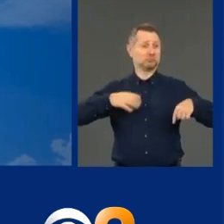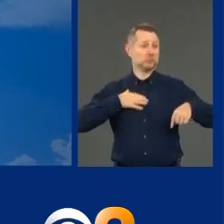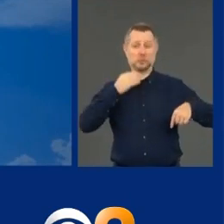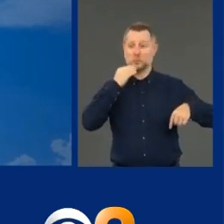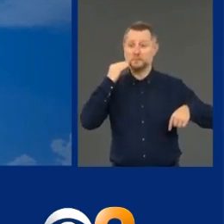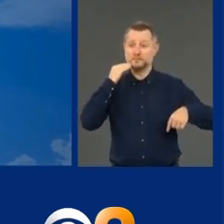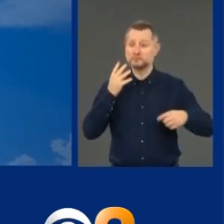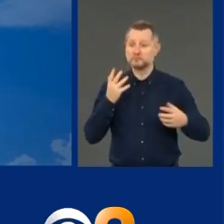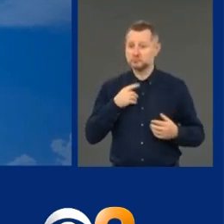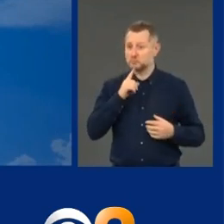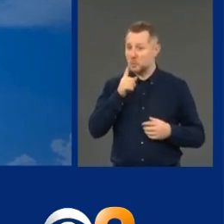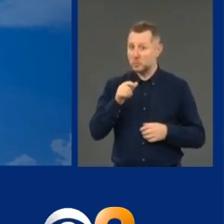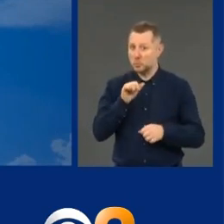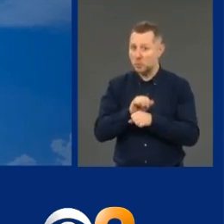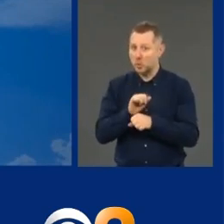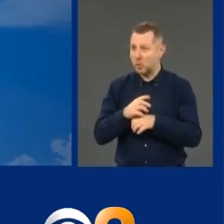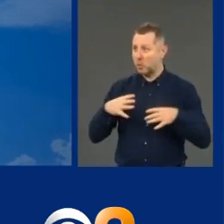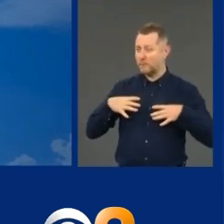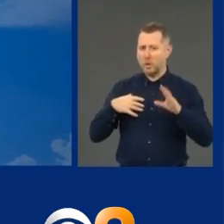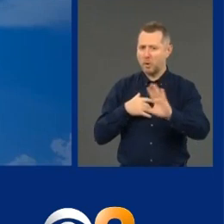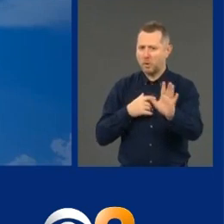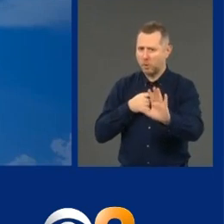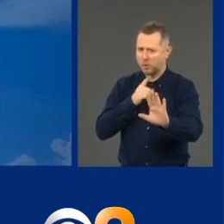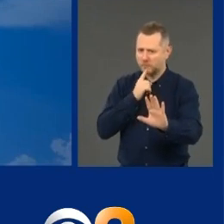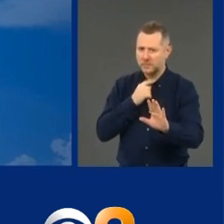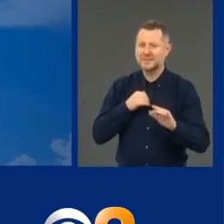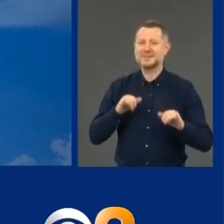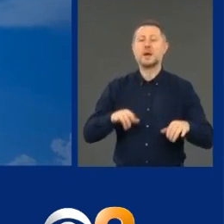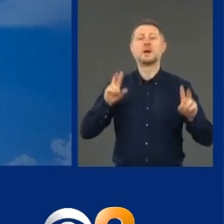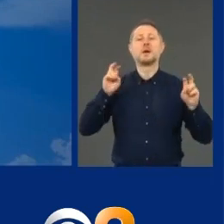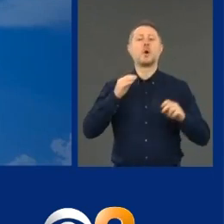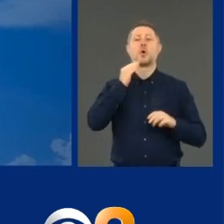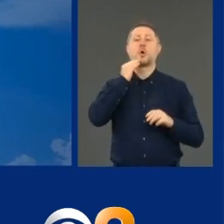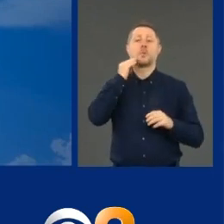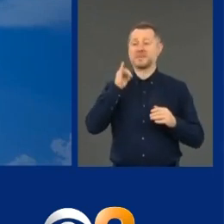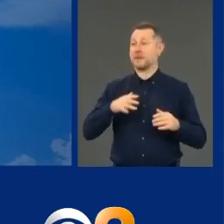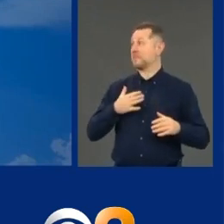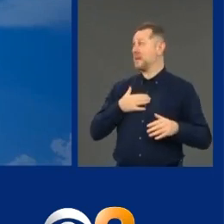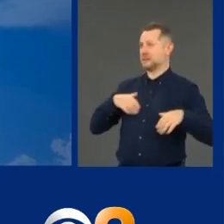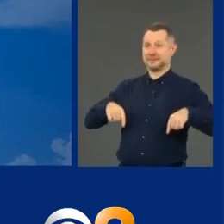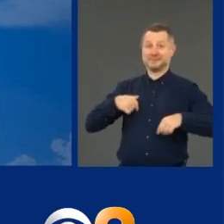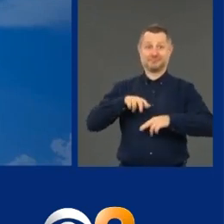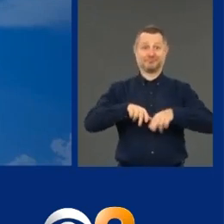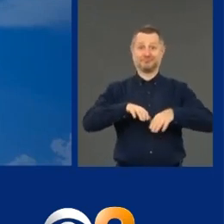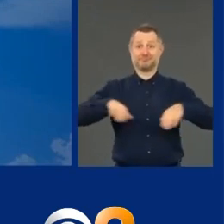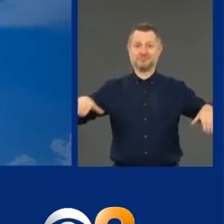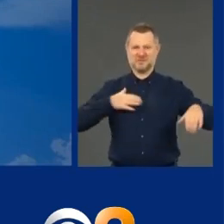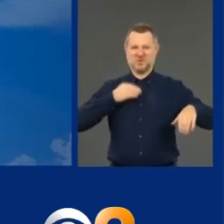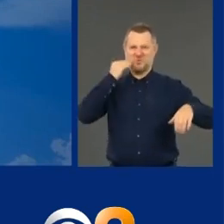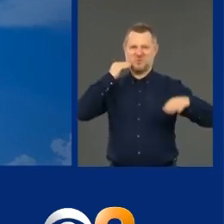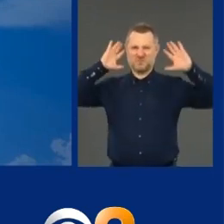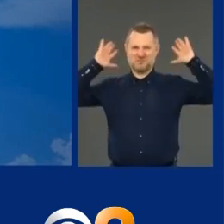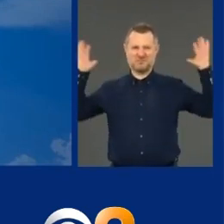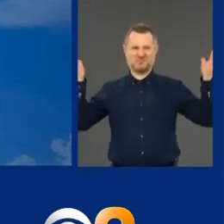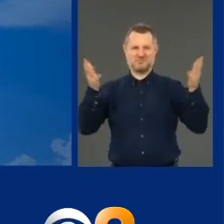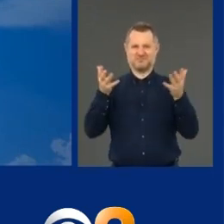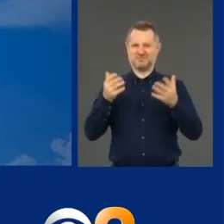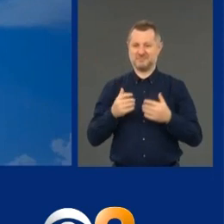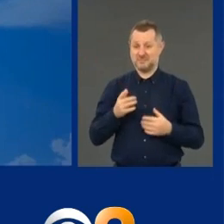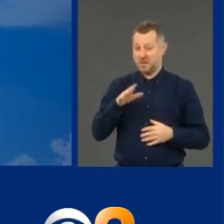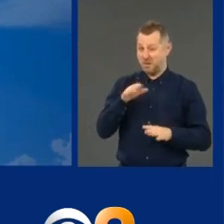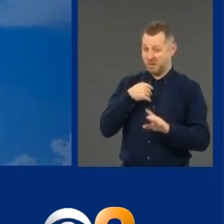going to work, but I said, tomorrow I will stay home. And I am at home today, but